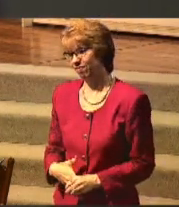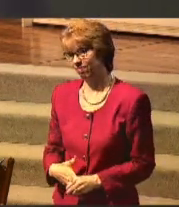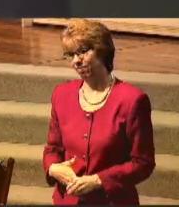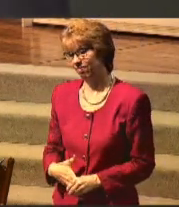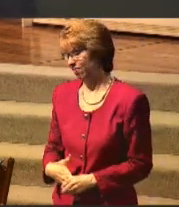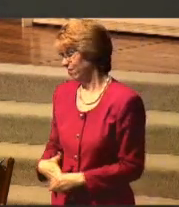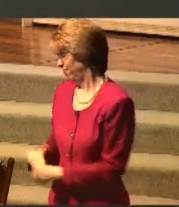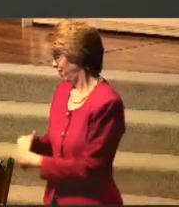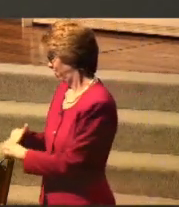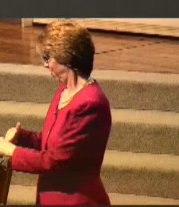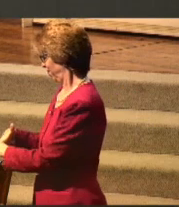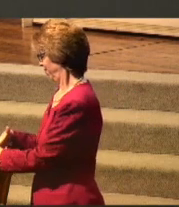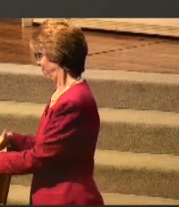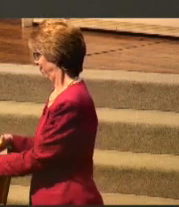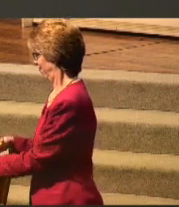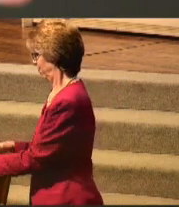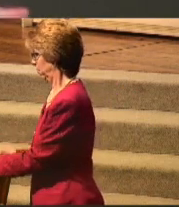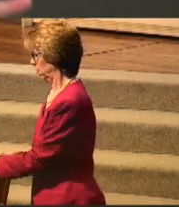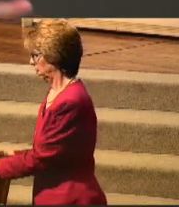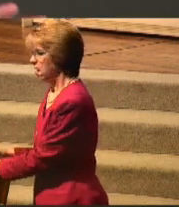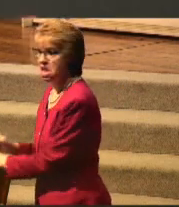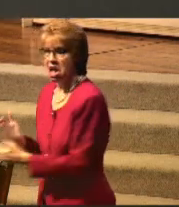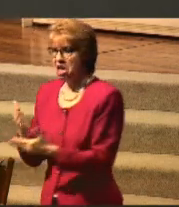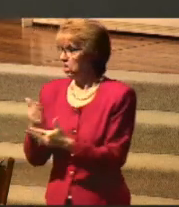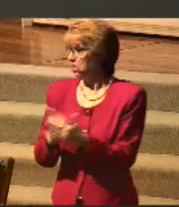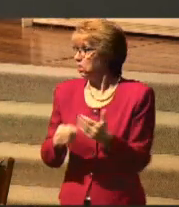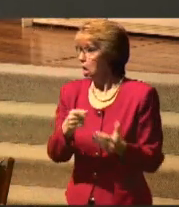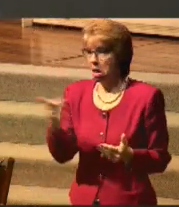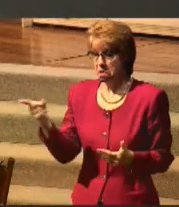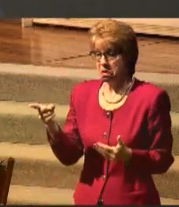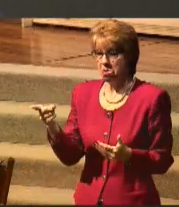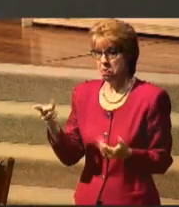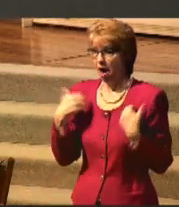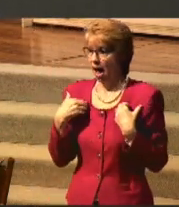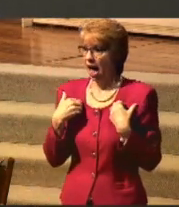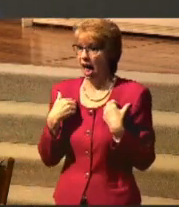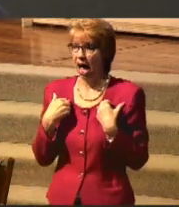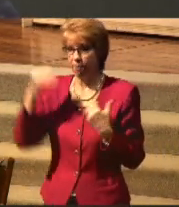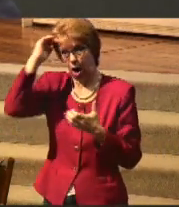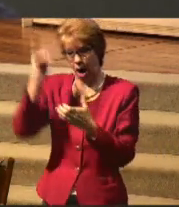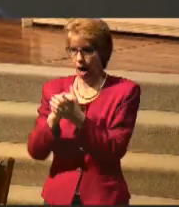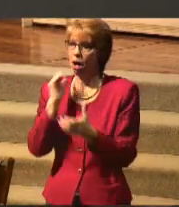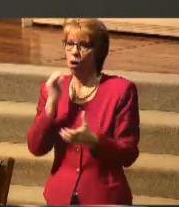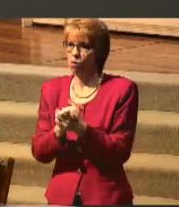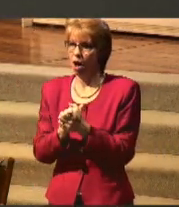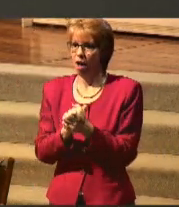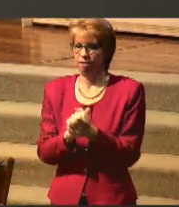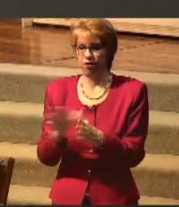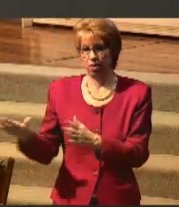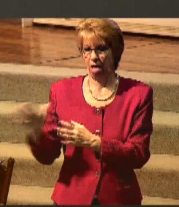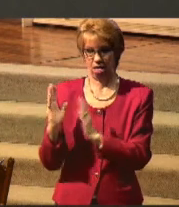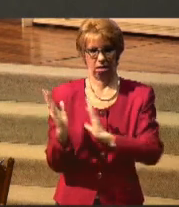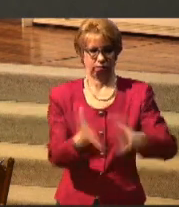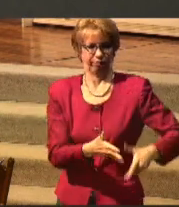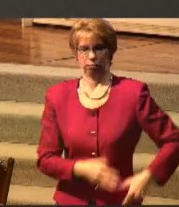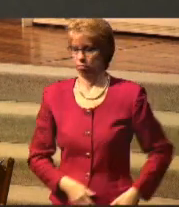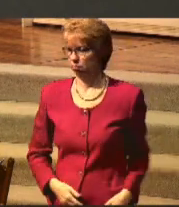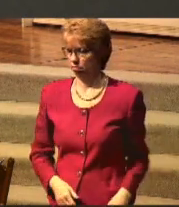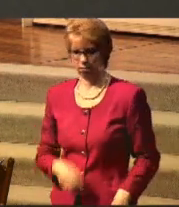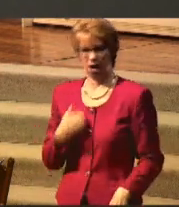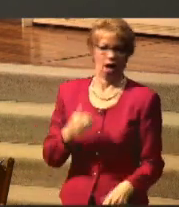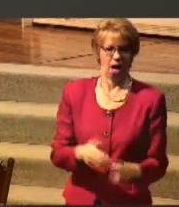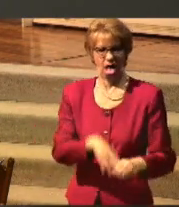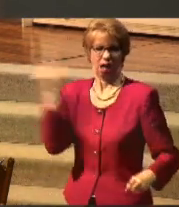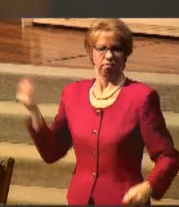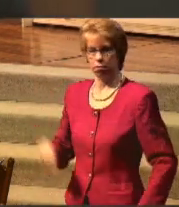had a spouse turn and leave you. That should not happen, but it does. Maybe